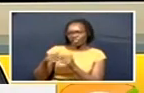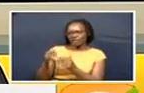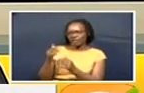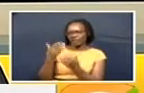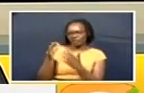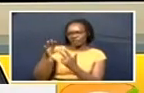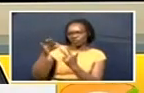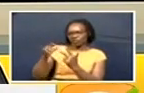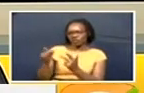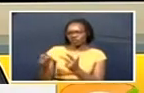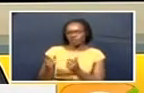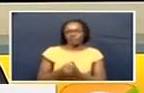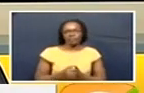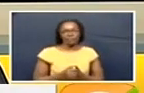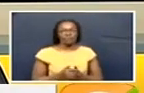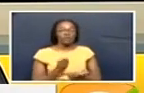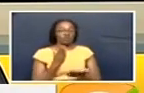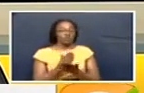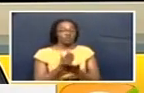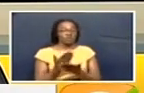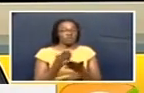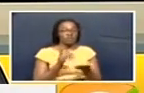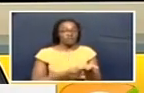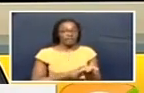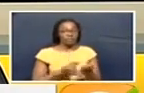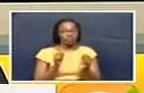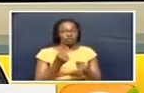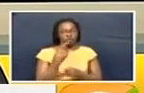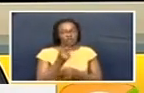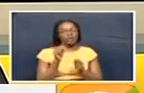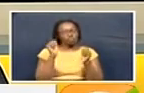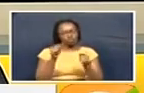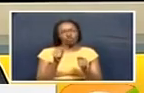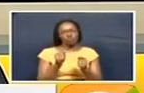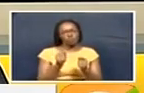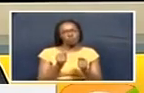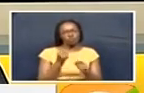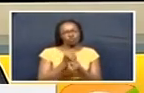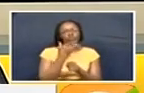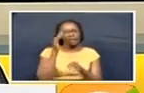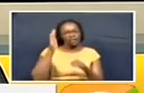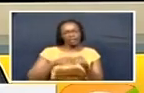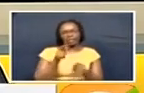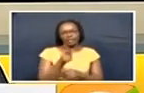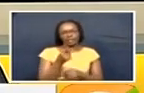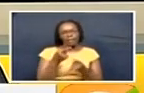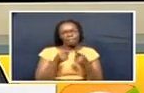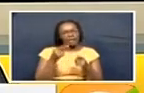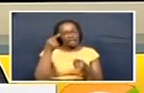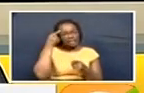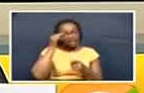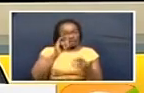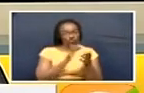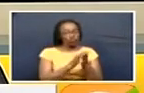anything in life, you can always, looking back to 2020 vision, you can always say it could have been done better. But I also think Jubilee really tried the best